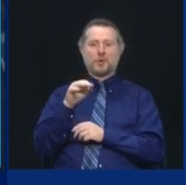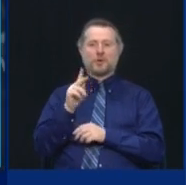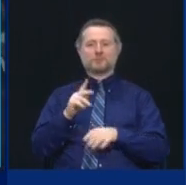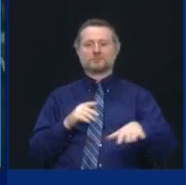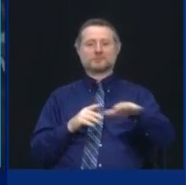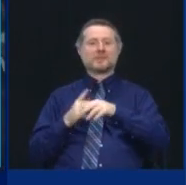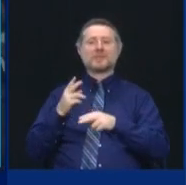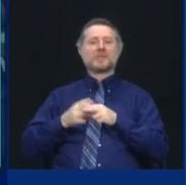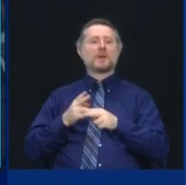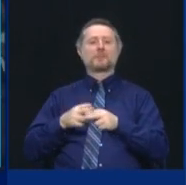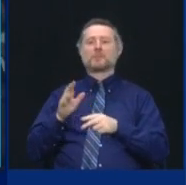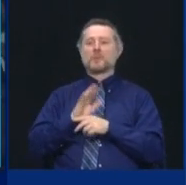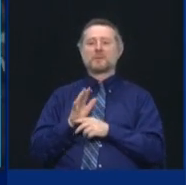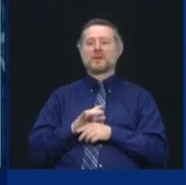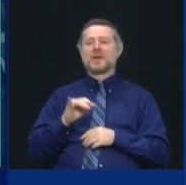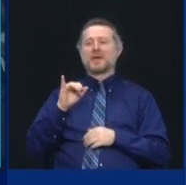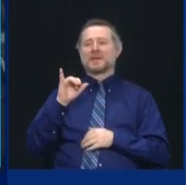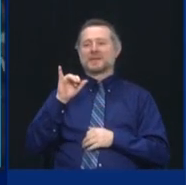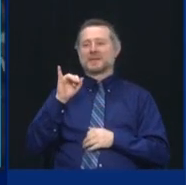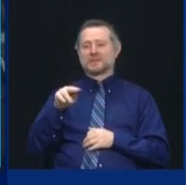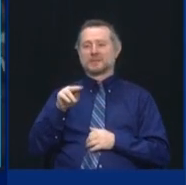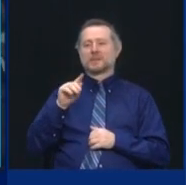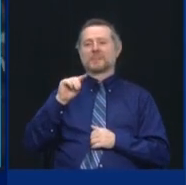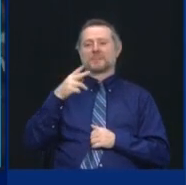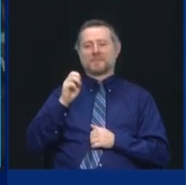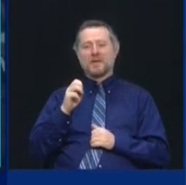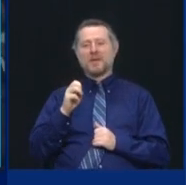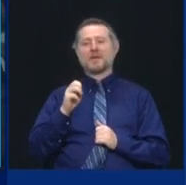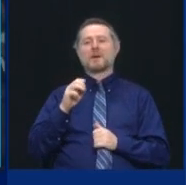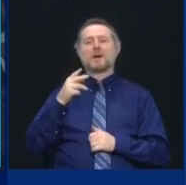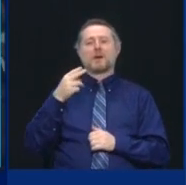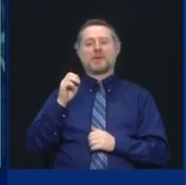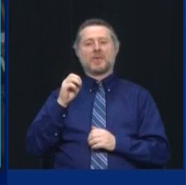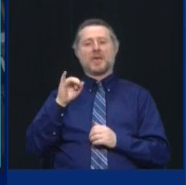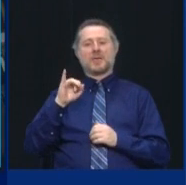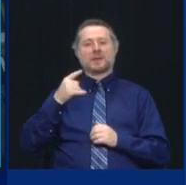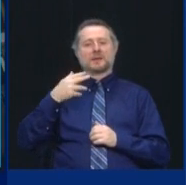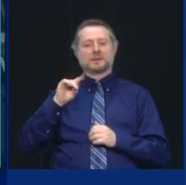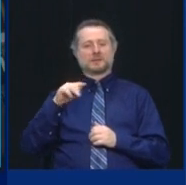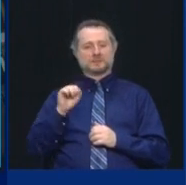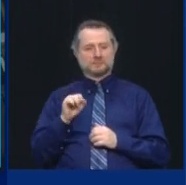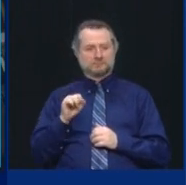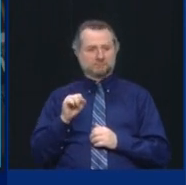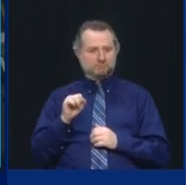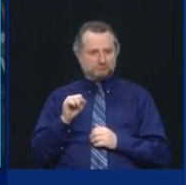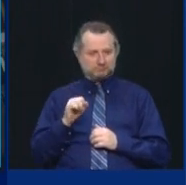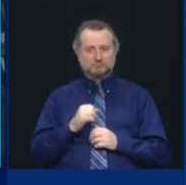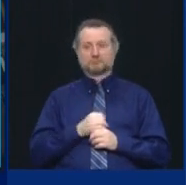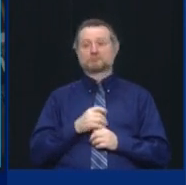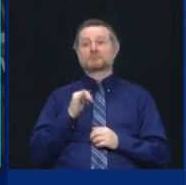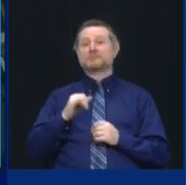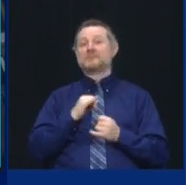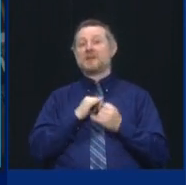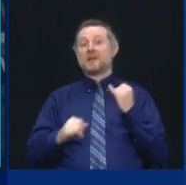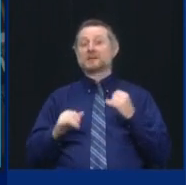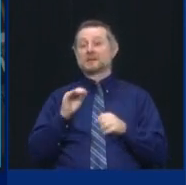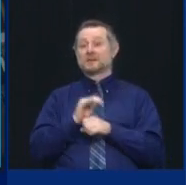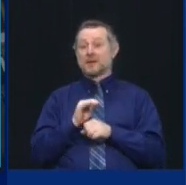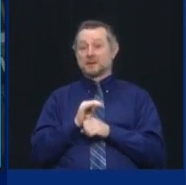Heights. And the closing night of Tribeca is June